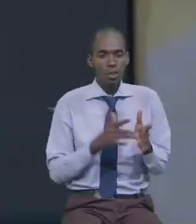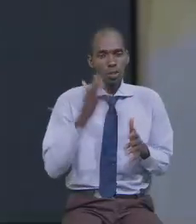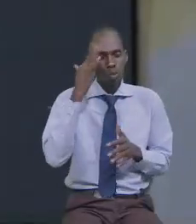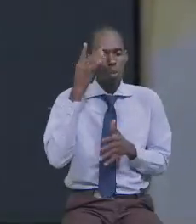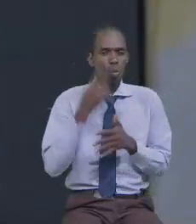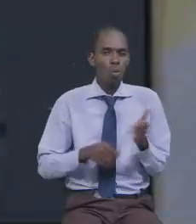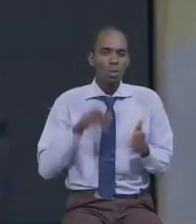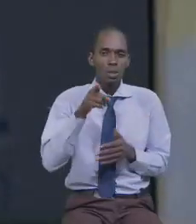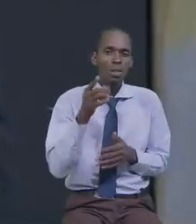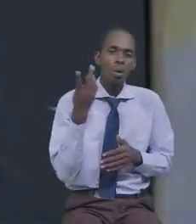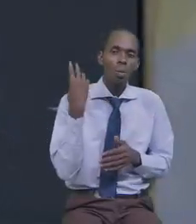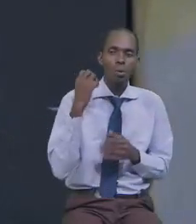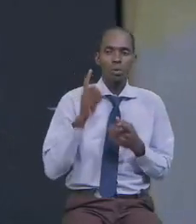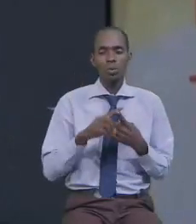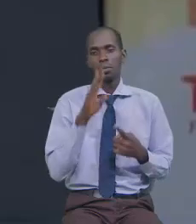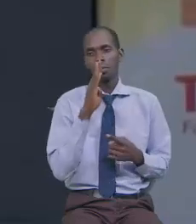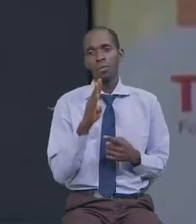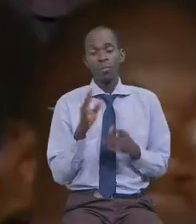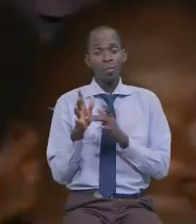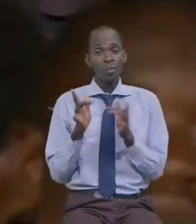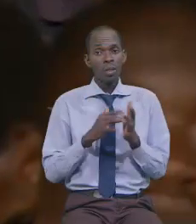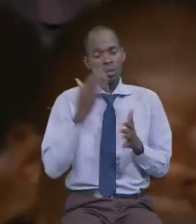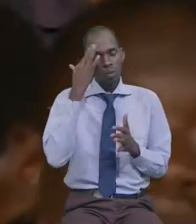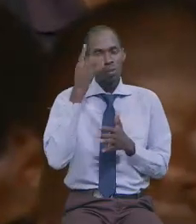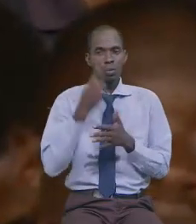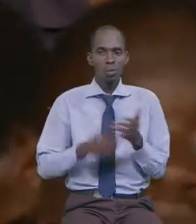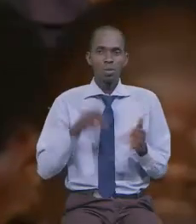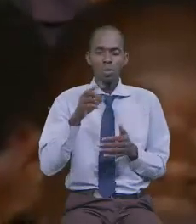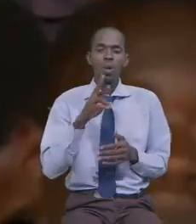And Jesus knows what you are to be.